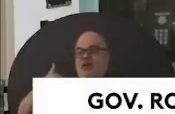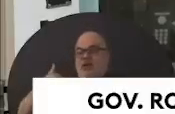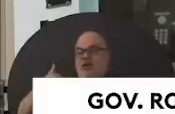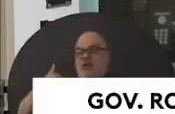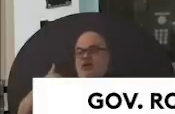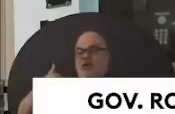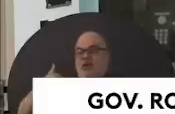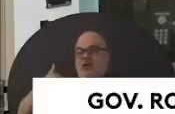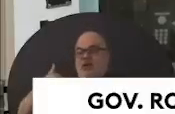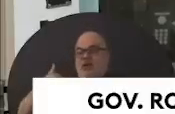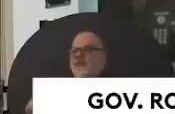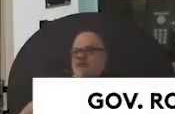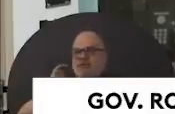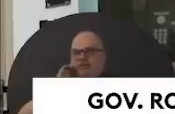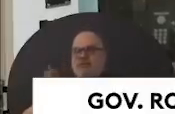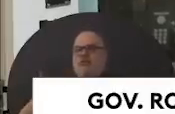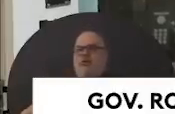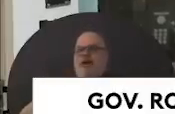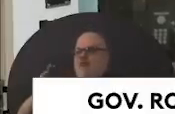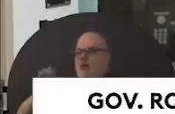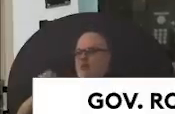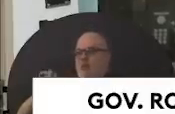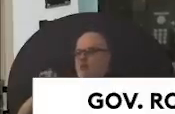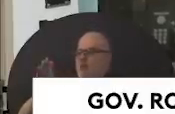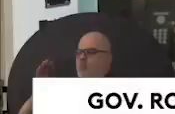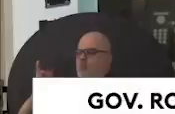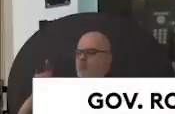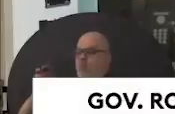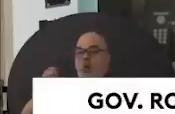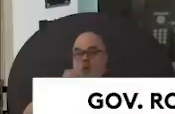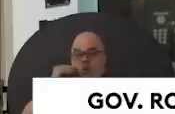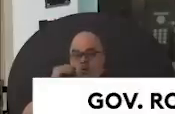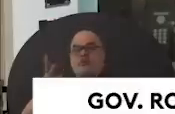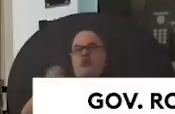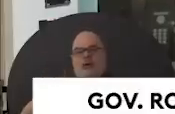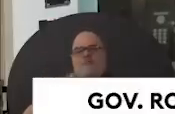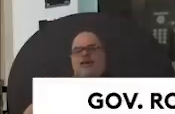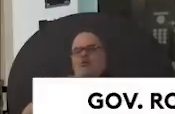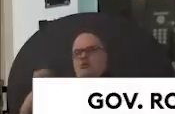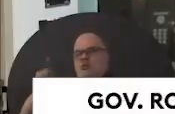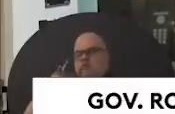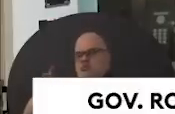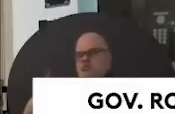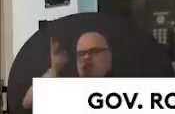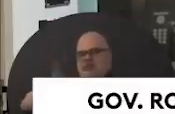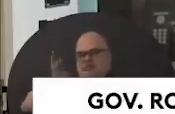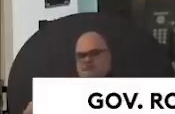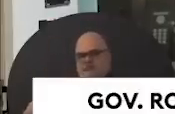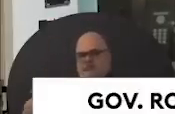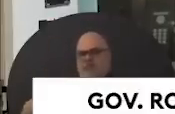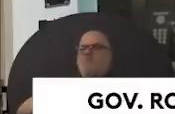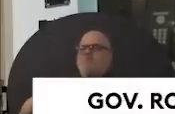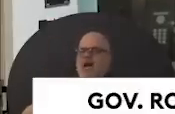in senior facilities, you want to make sure that they're given the safety. So those are all the factors that are looked at. But it is a bottom-up thing where Kevin